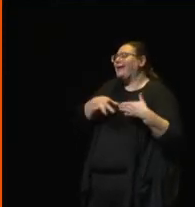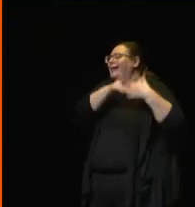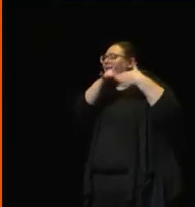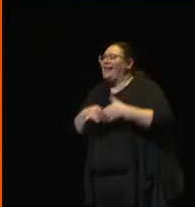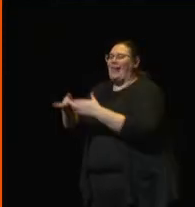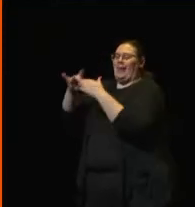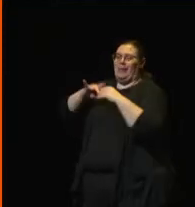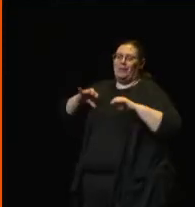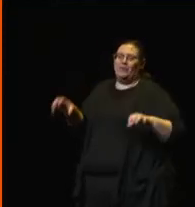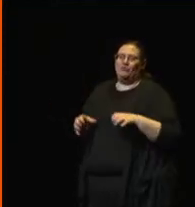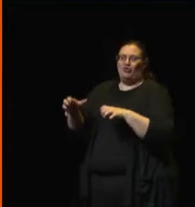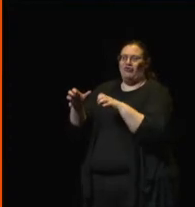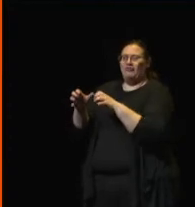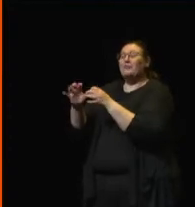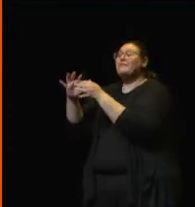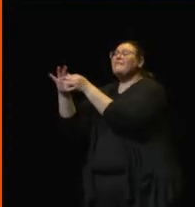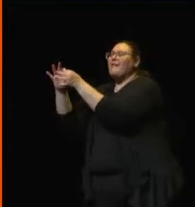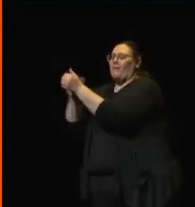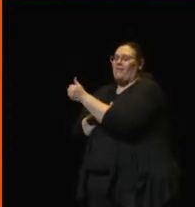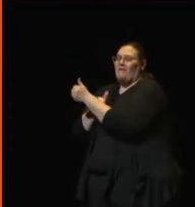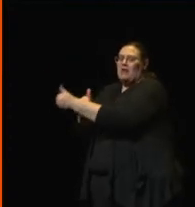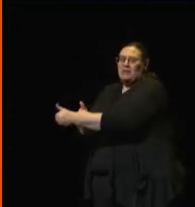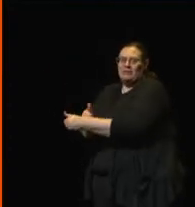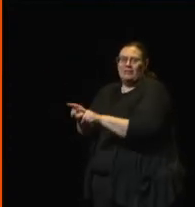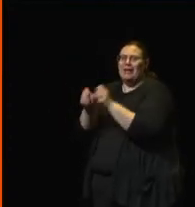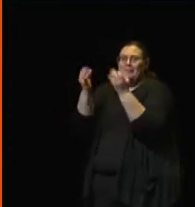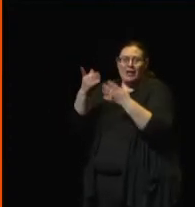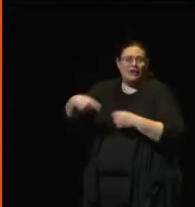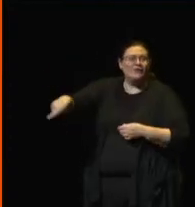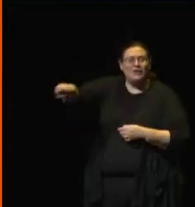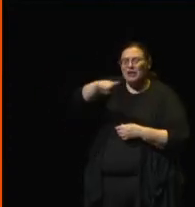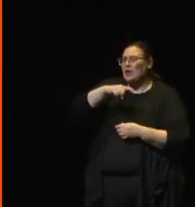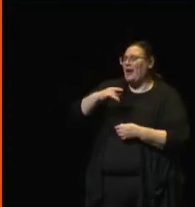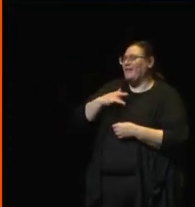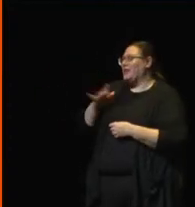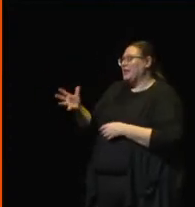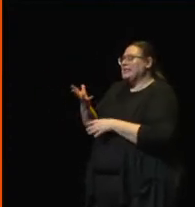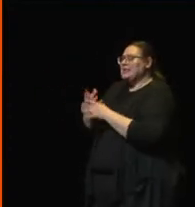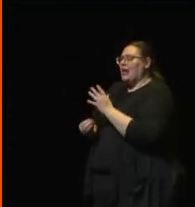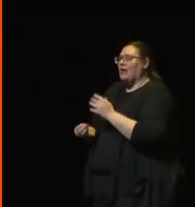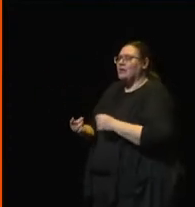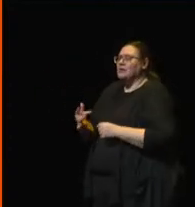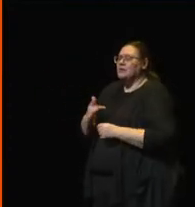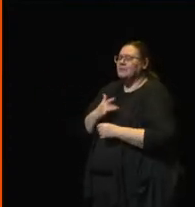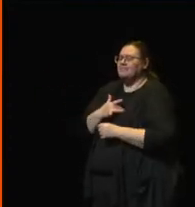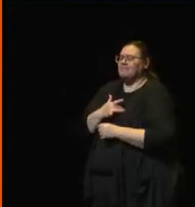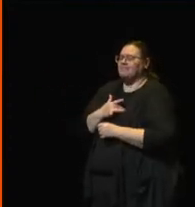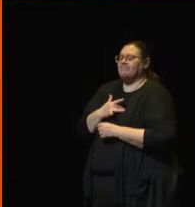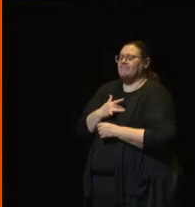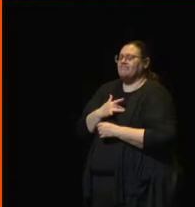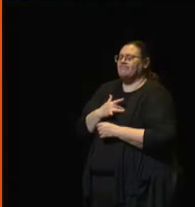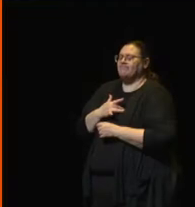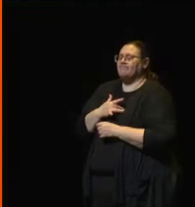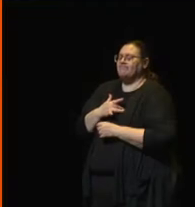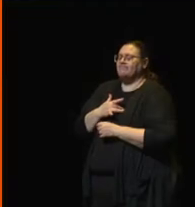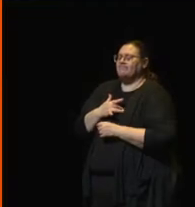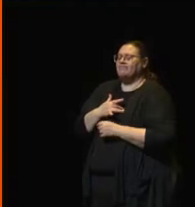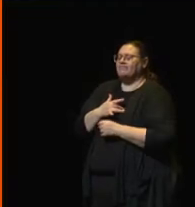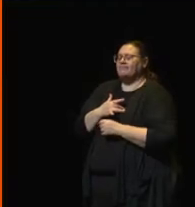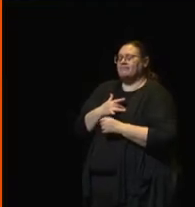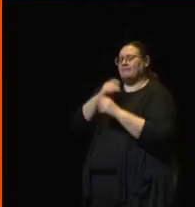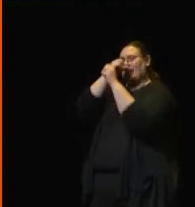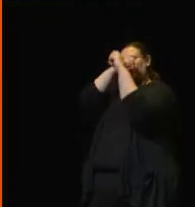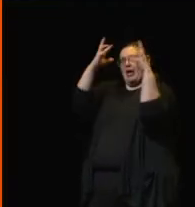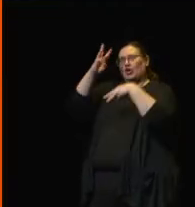movement. I, like many of you, am feeling his loss in powerful waves. It is hard to imagine a